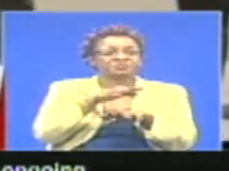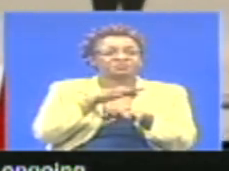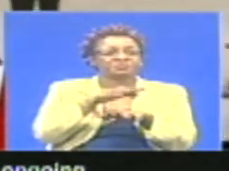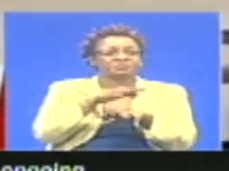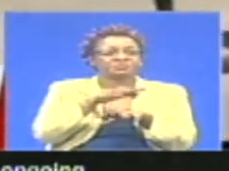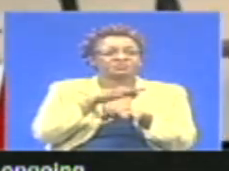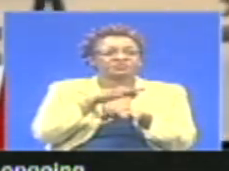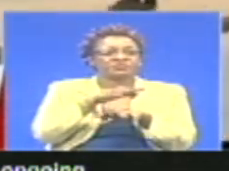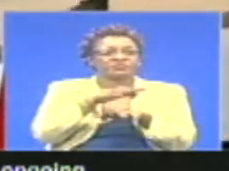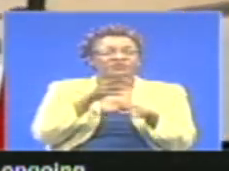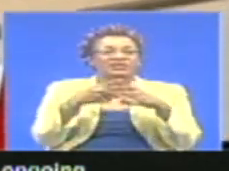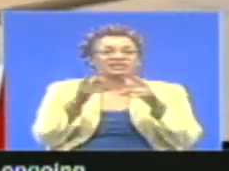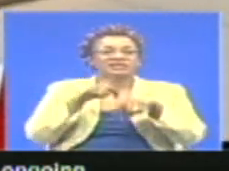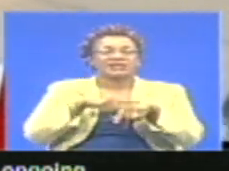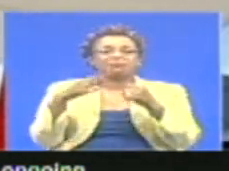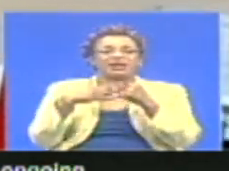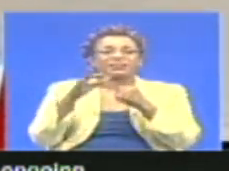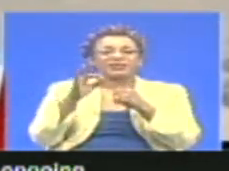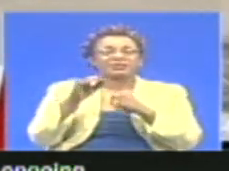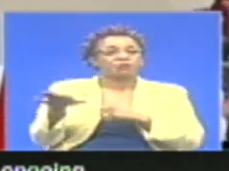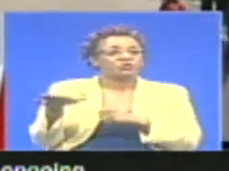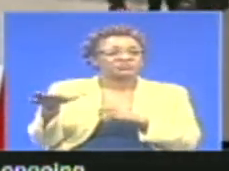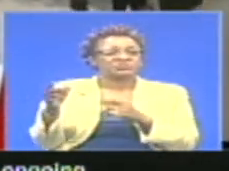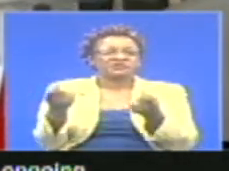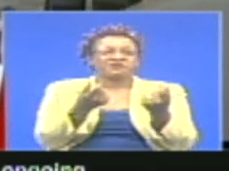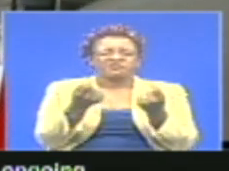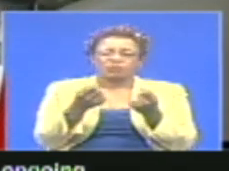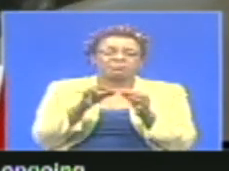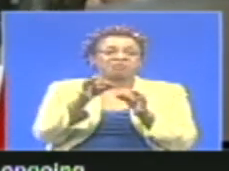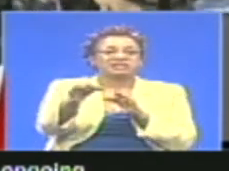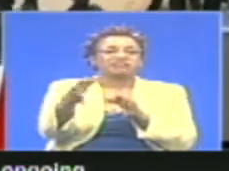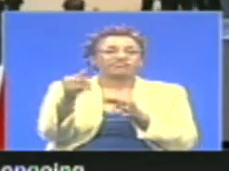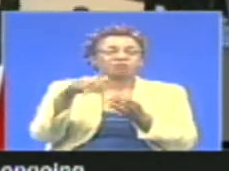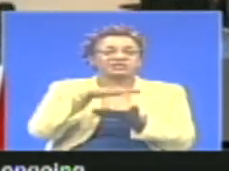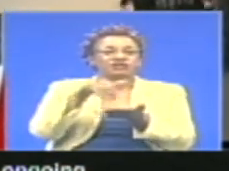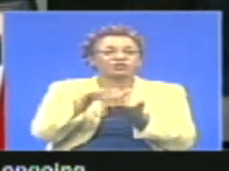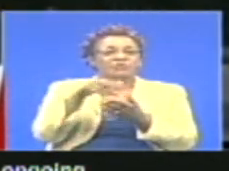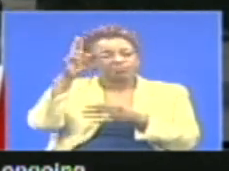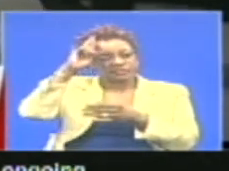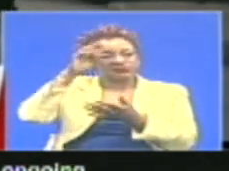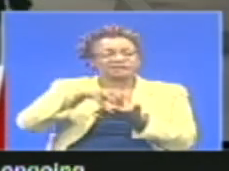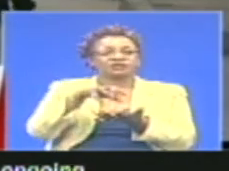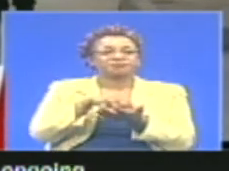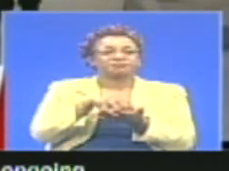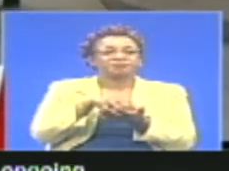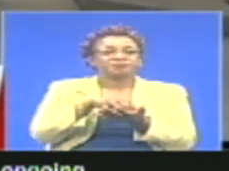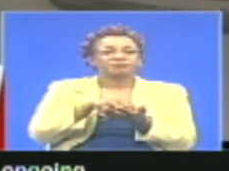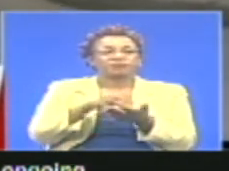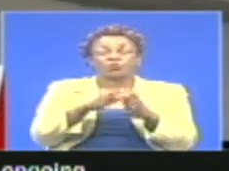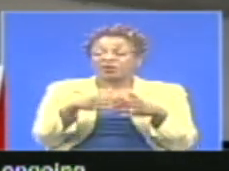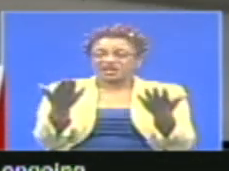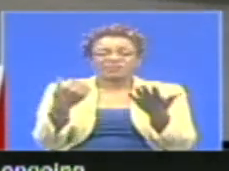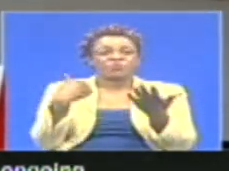It had started at around 9:30 a.m., just a few hundred meters from Central Police Station. And whenever there is such fun